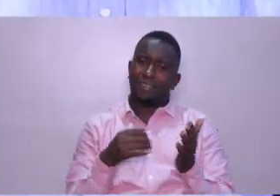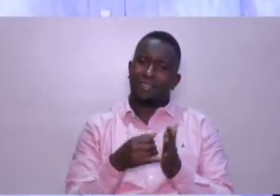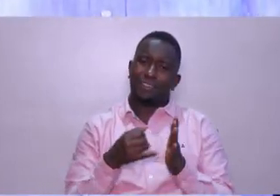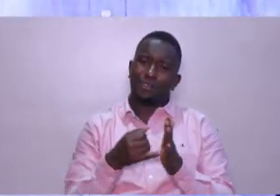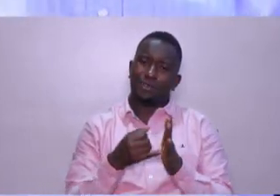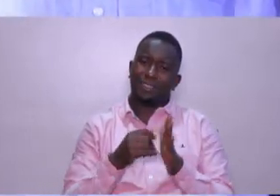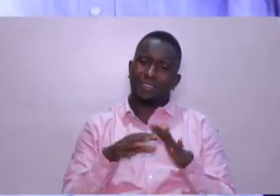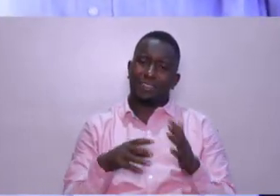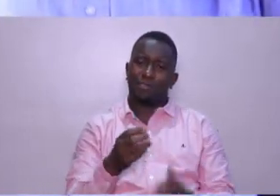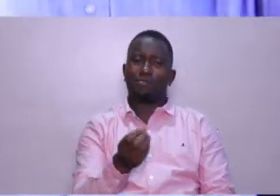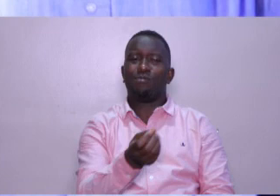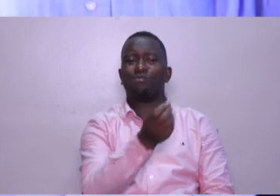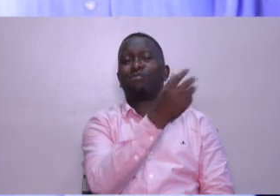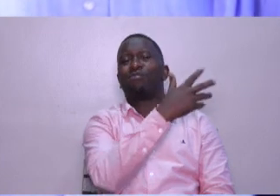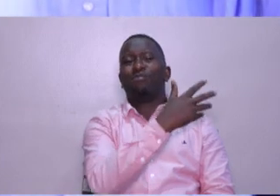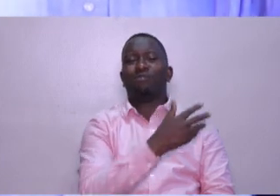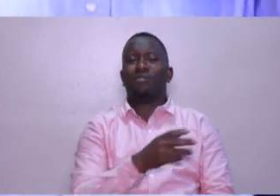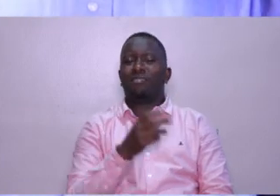And